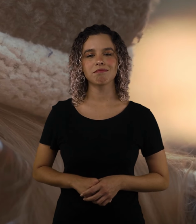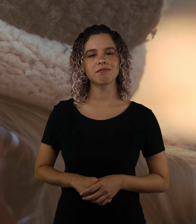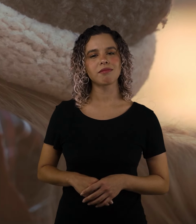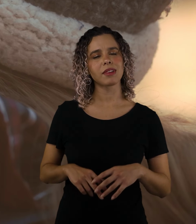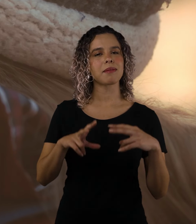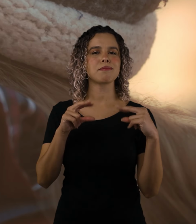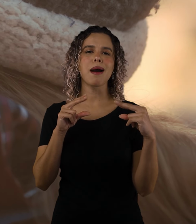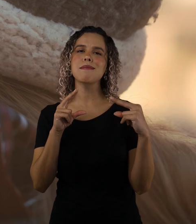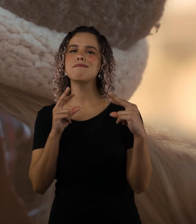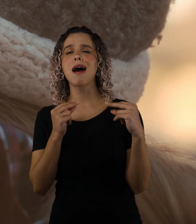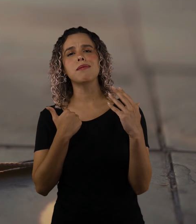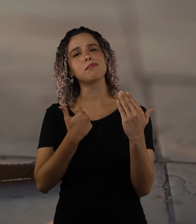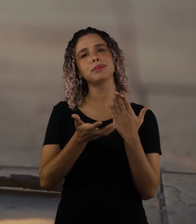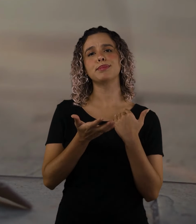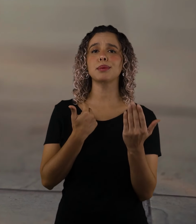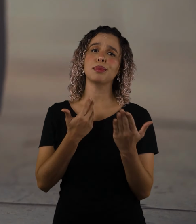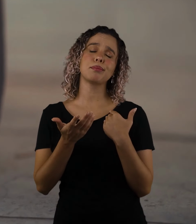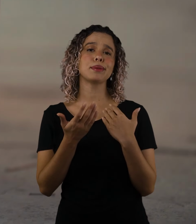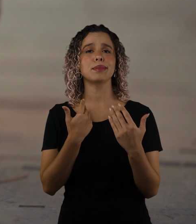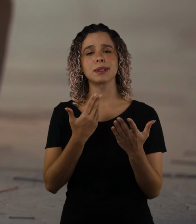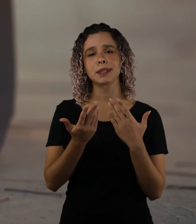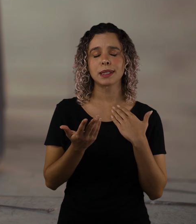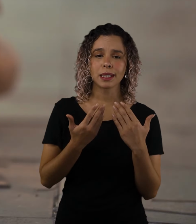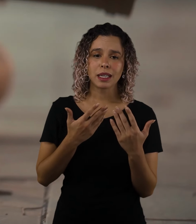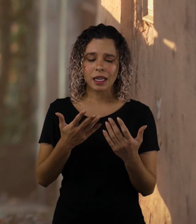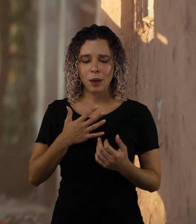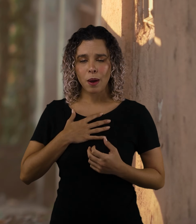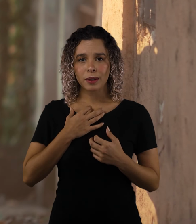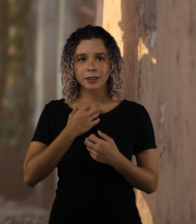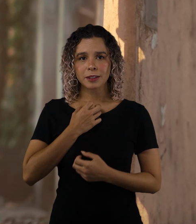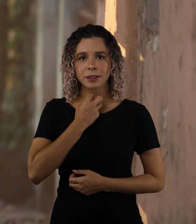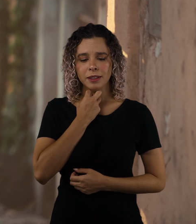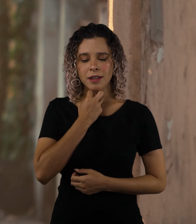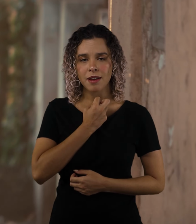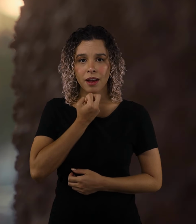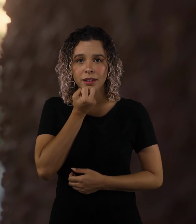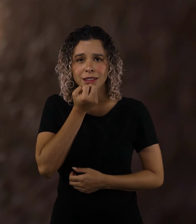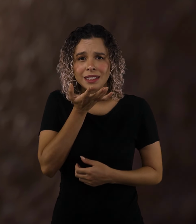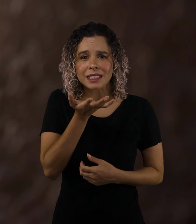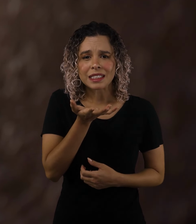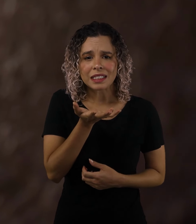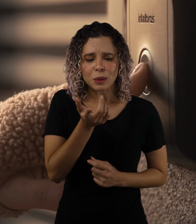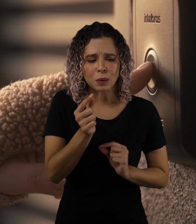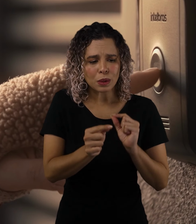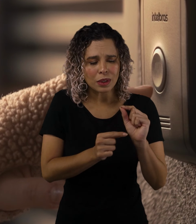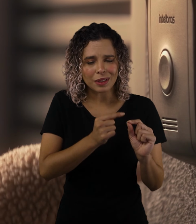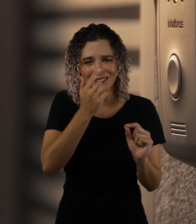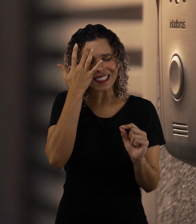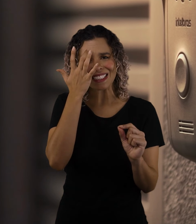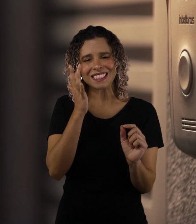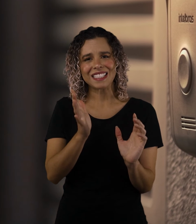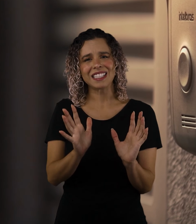We're talking away. Ando por uma calçada com meu violão. I don't know what I'm to